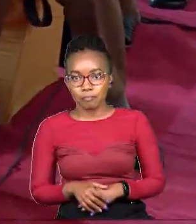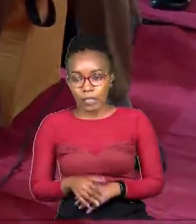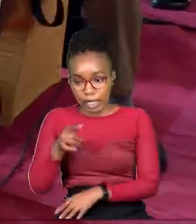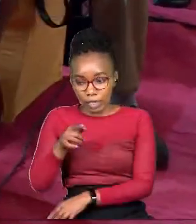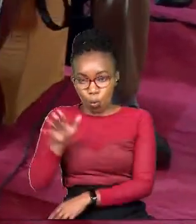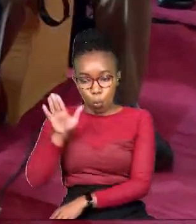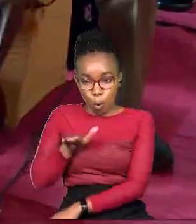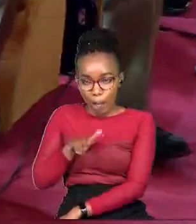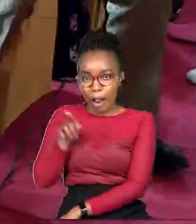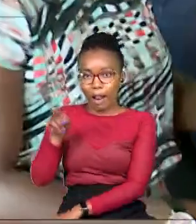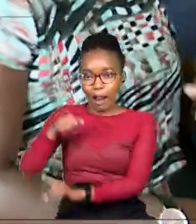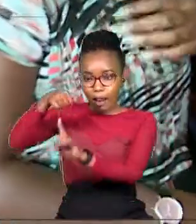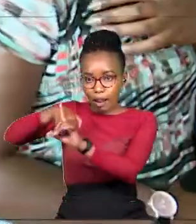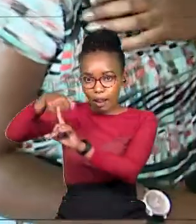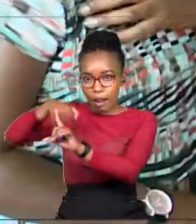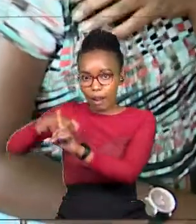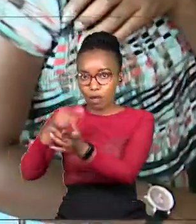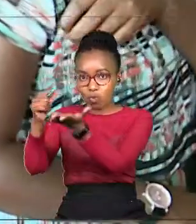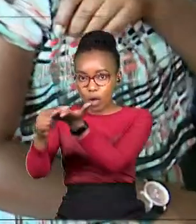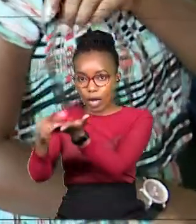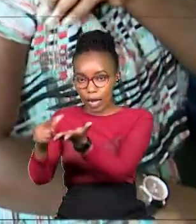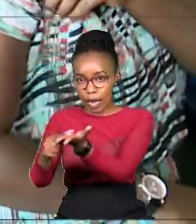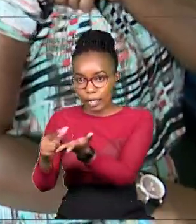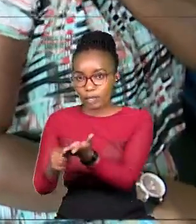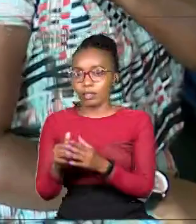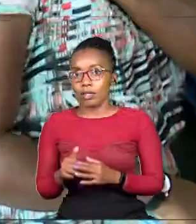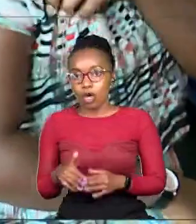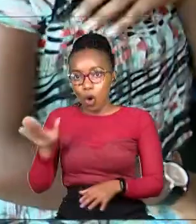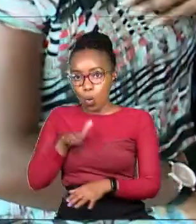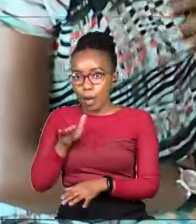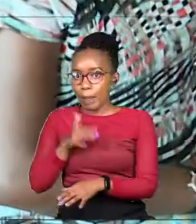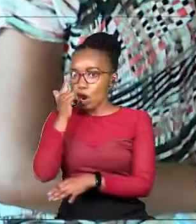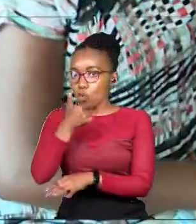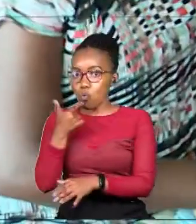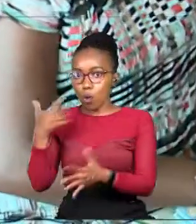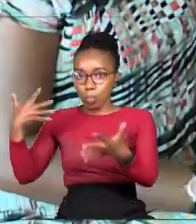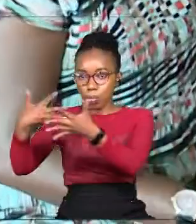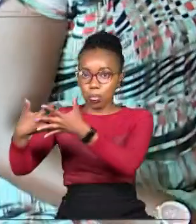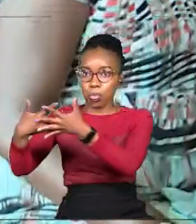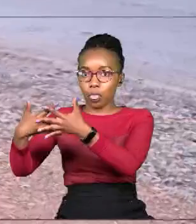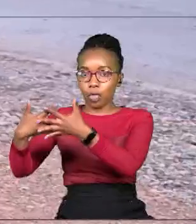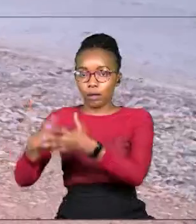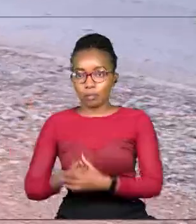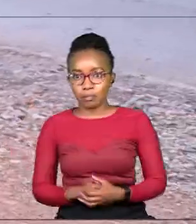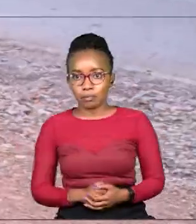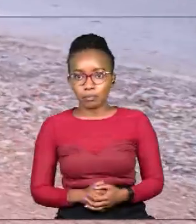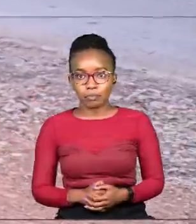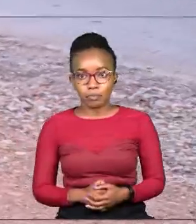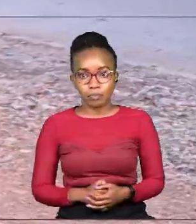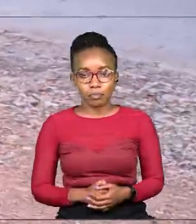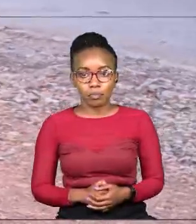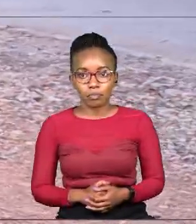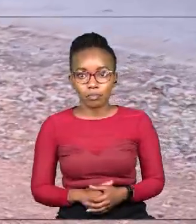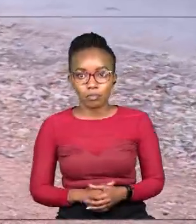the forefront fighting for the rights of Ugandans, even facing jail time under the current government. As Kasia